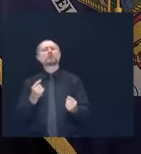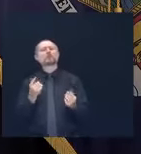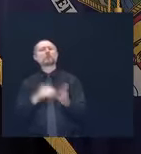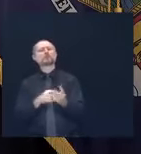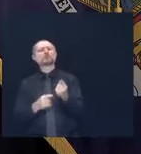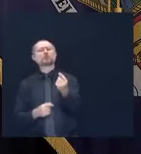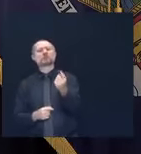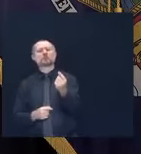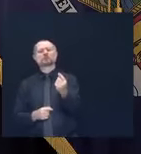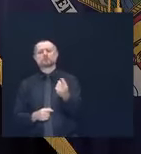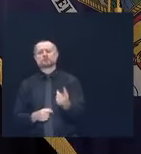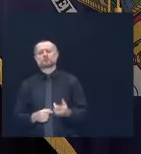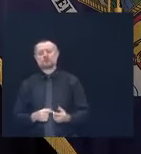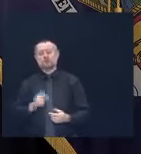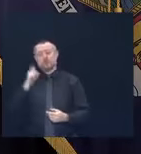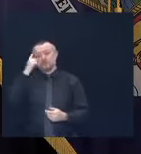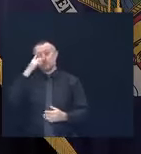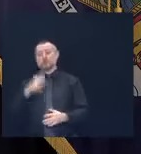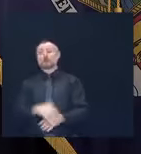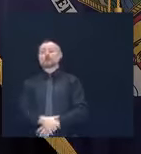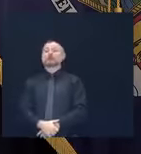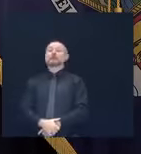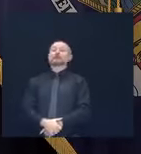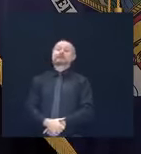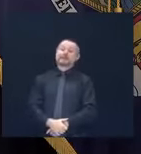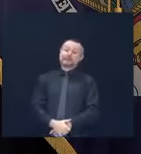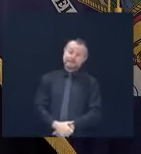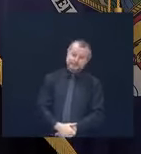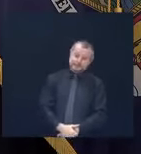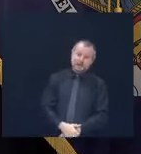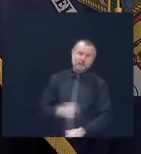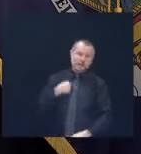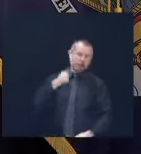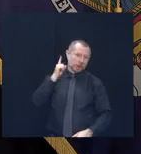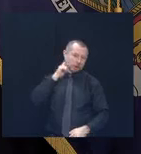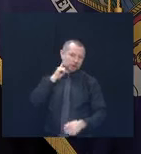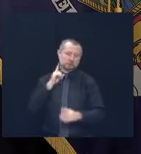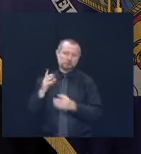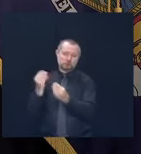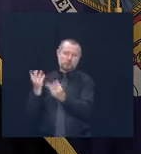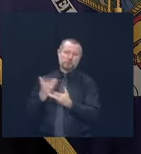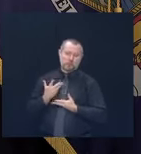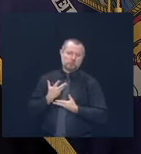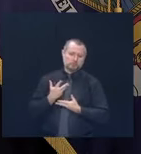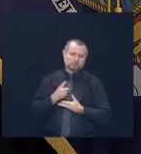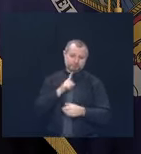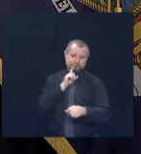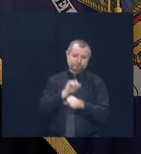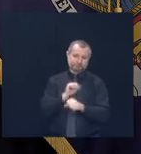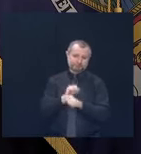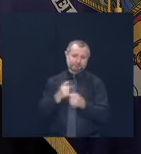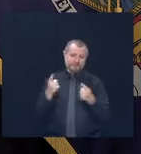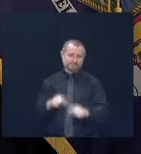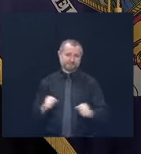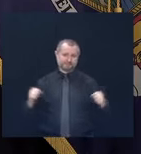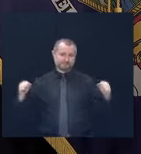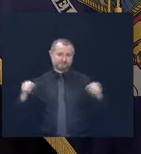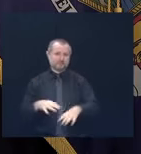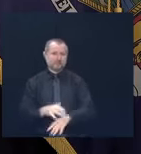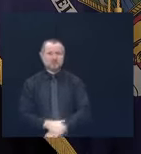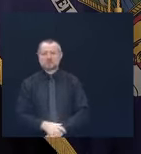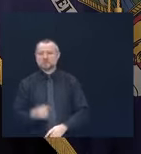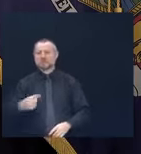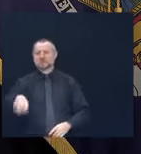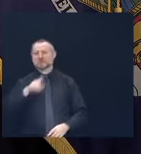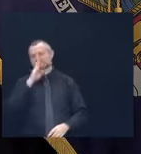That, if that happened, I heard the report. If that happened, it was a blatant disregard of the